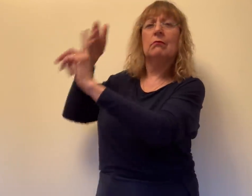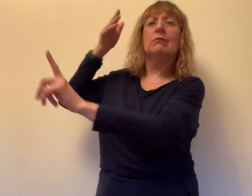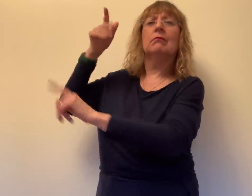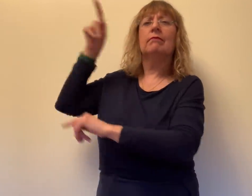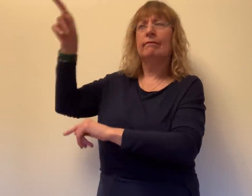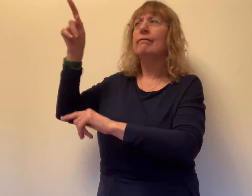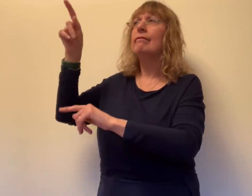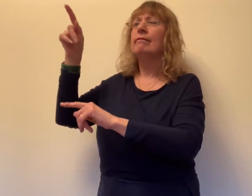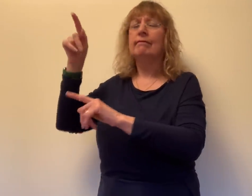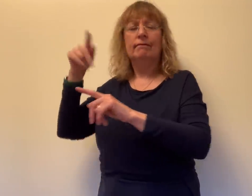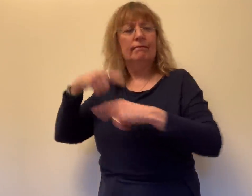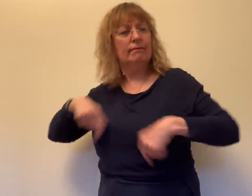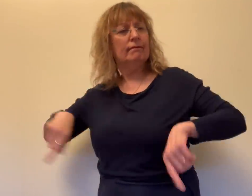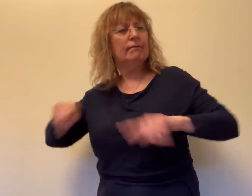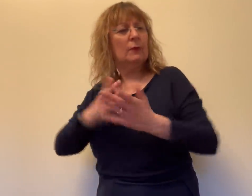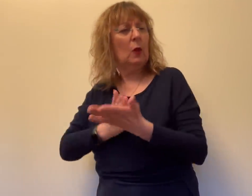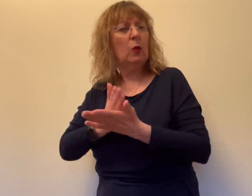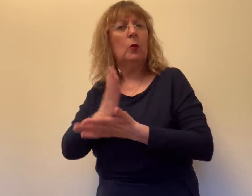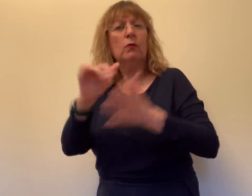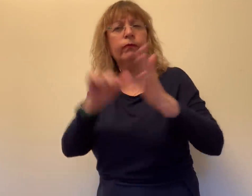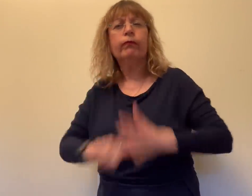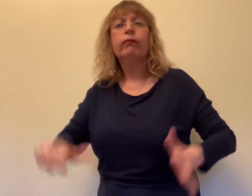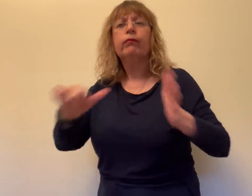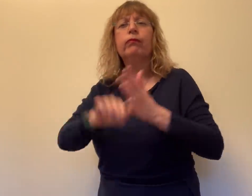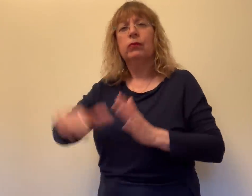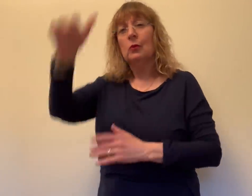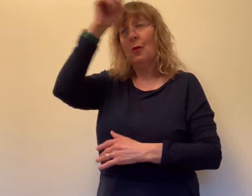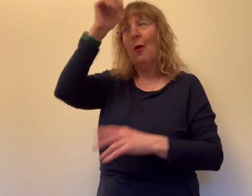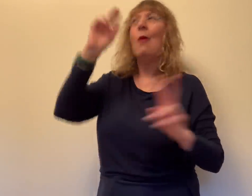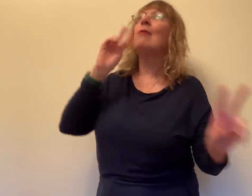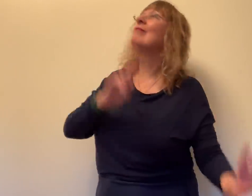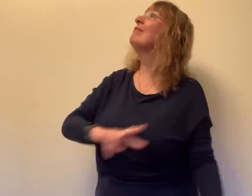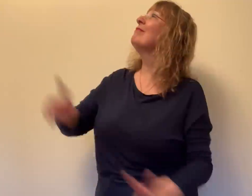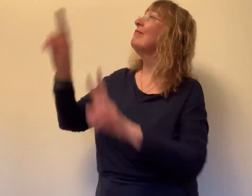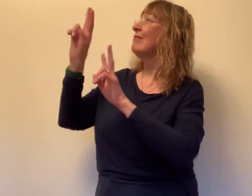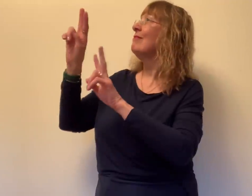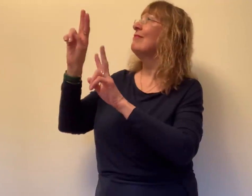Thank you that in our difficulties we can turn to you and know you.